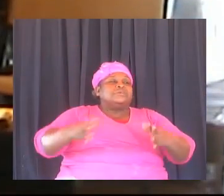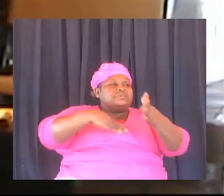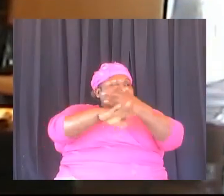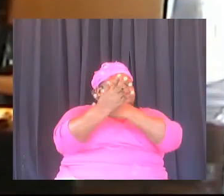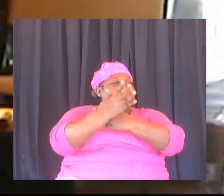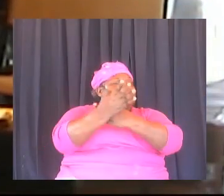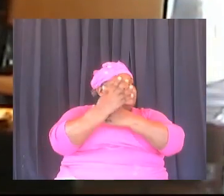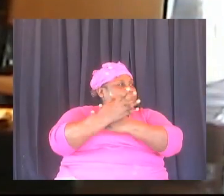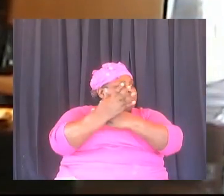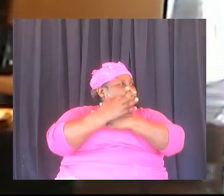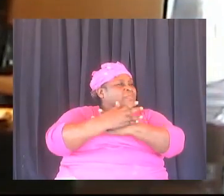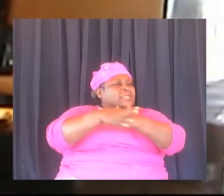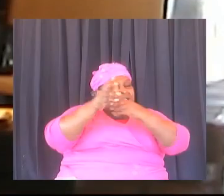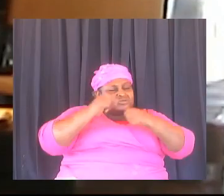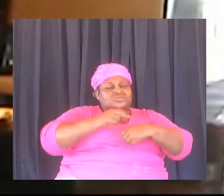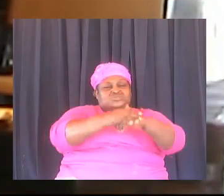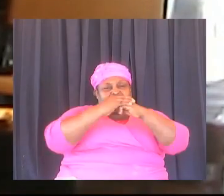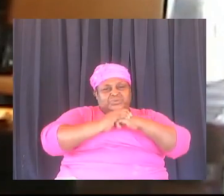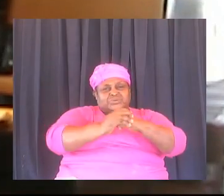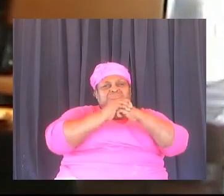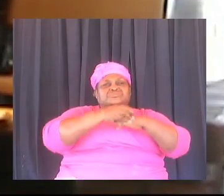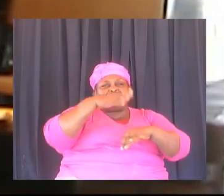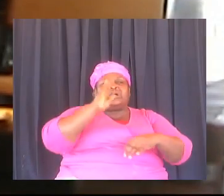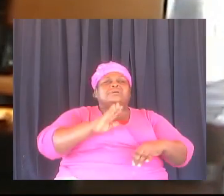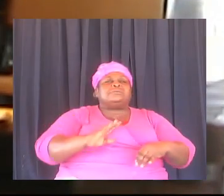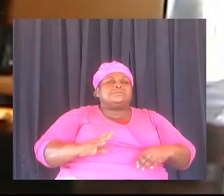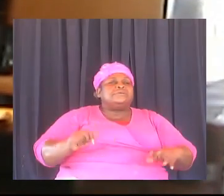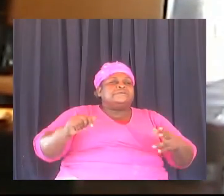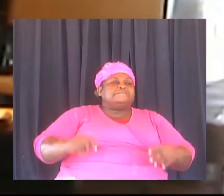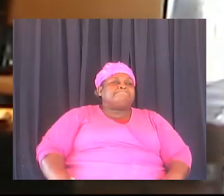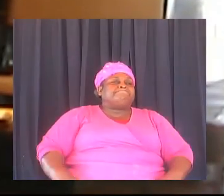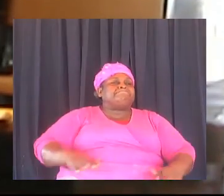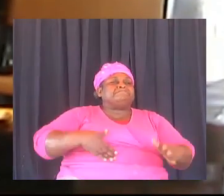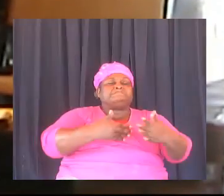morning. And let's worship the Lord God. Hallelujah.